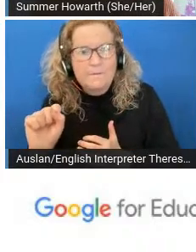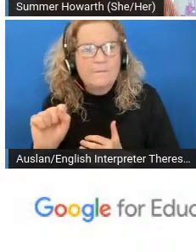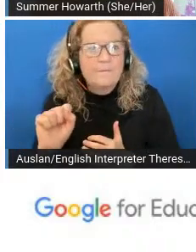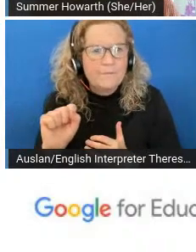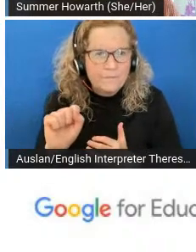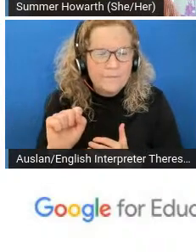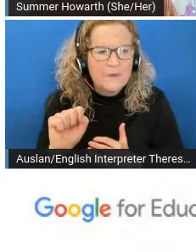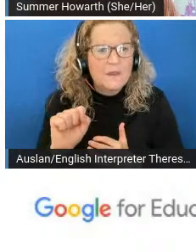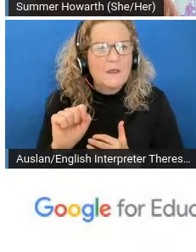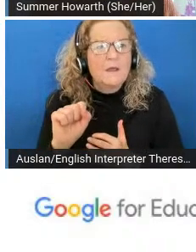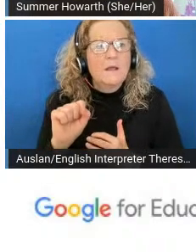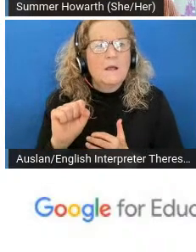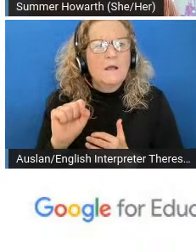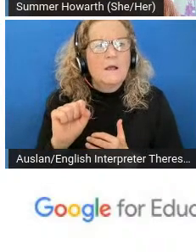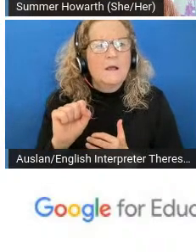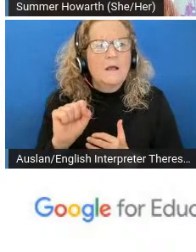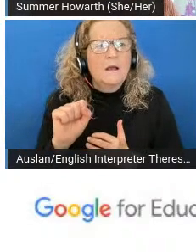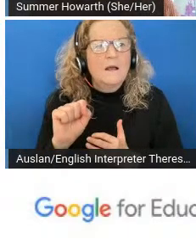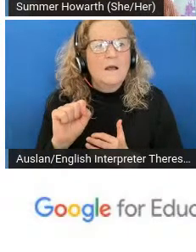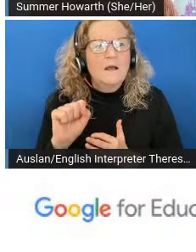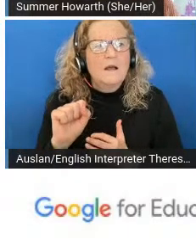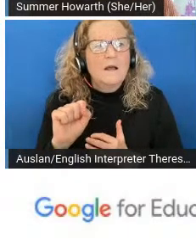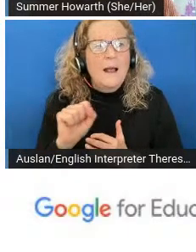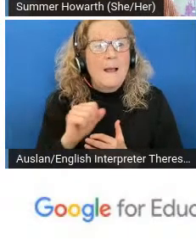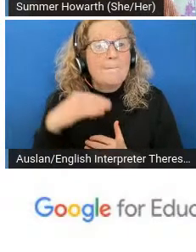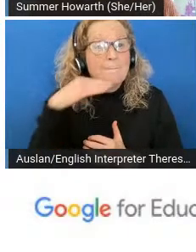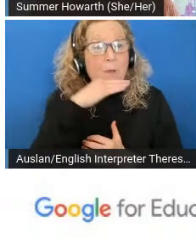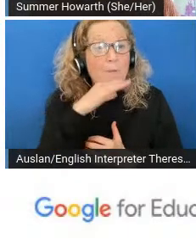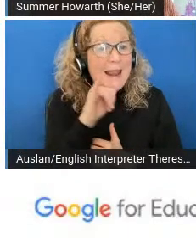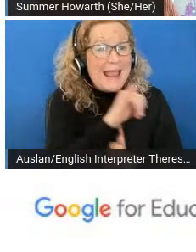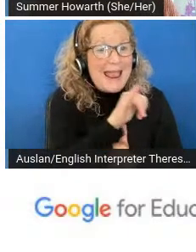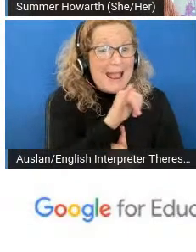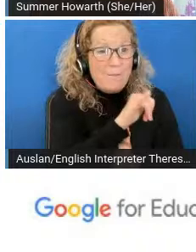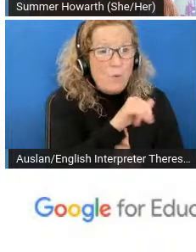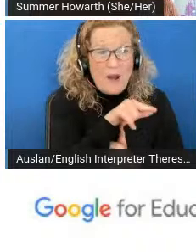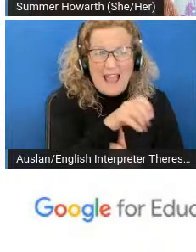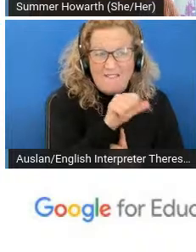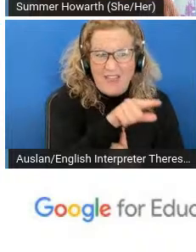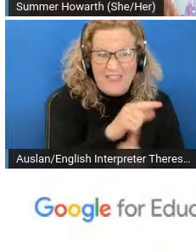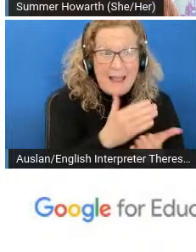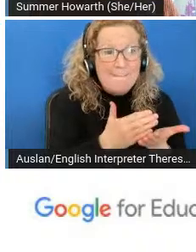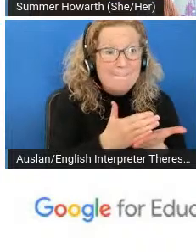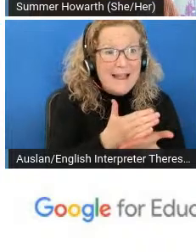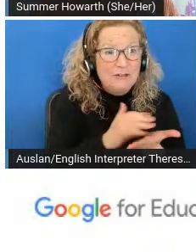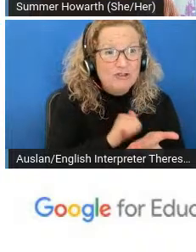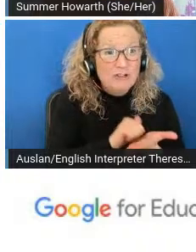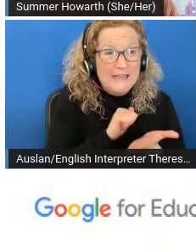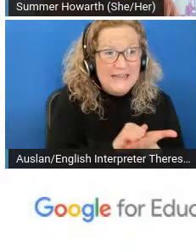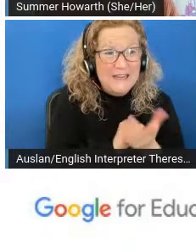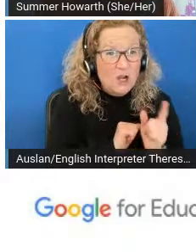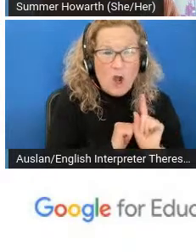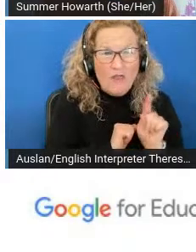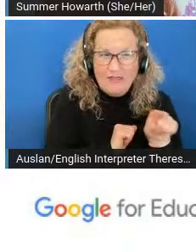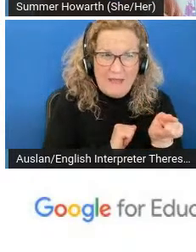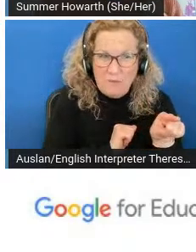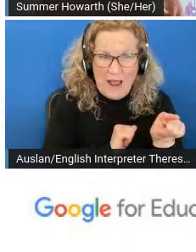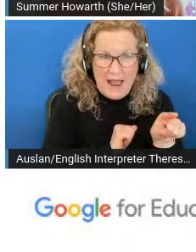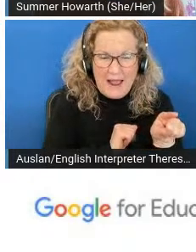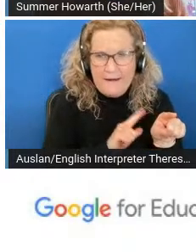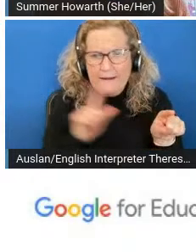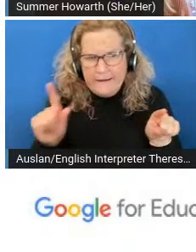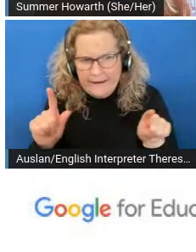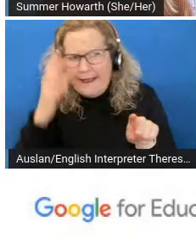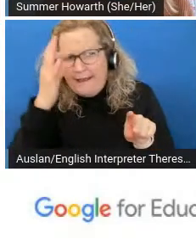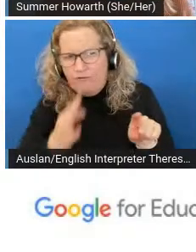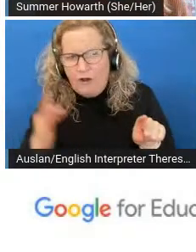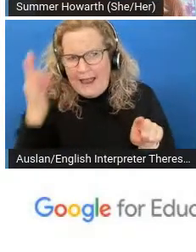Tullamarine Airport. That is not the one that you want to go to. You want to go to the one in France. I don't know. At this point, a bakery near